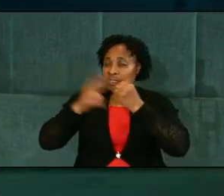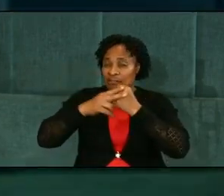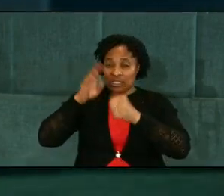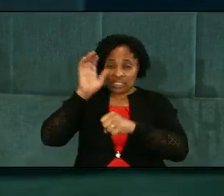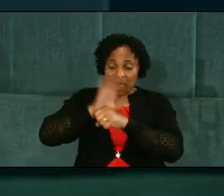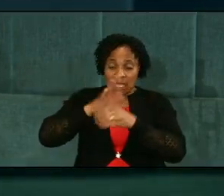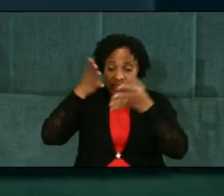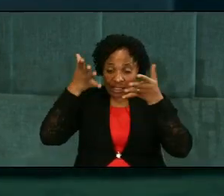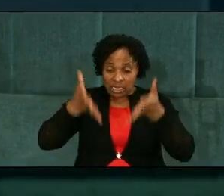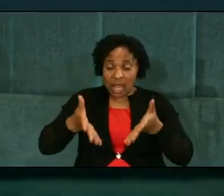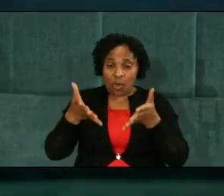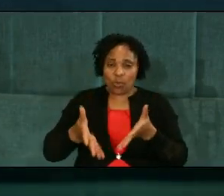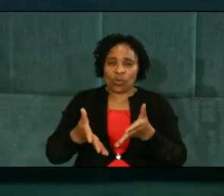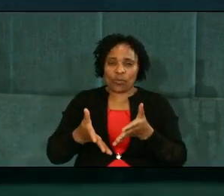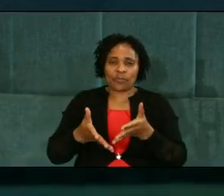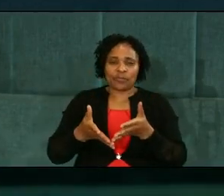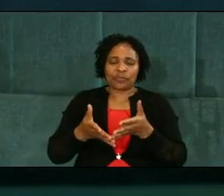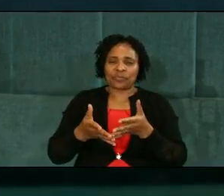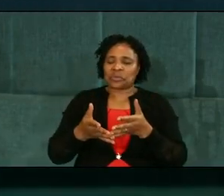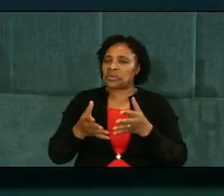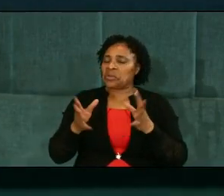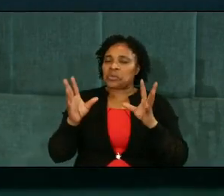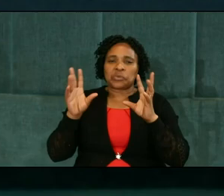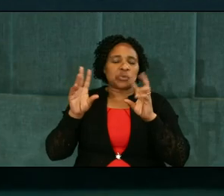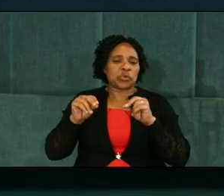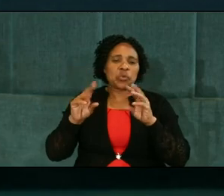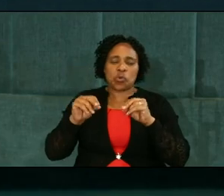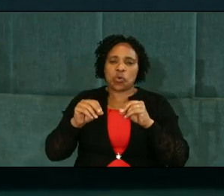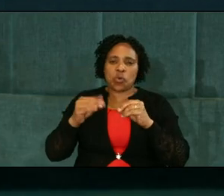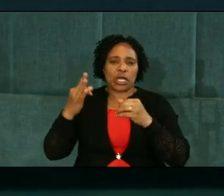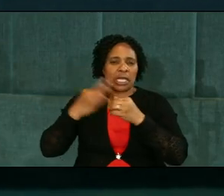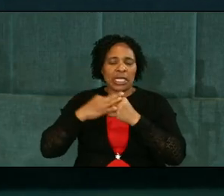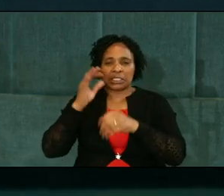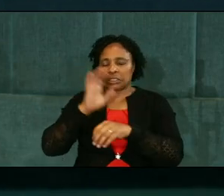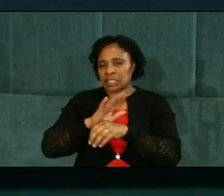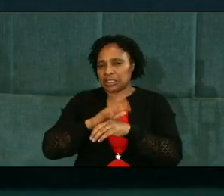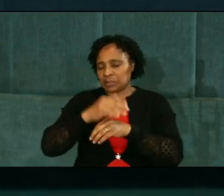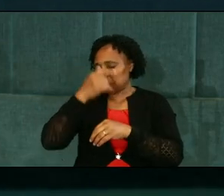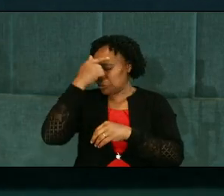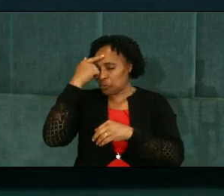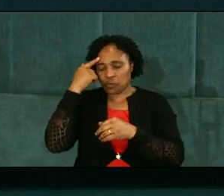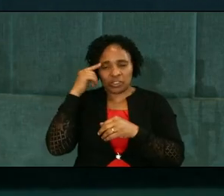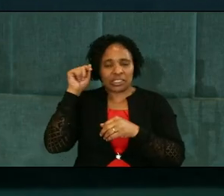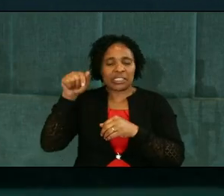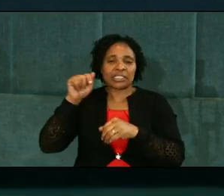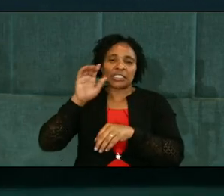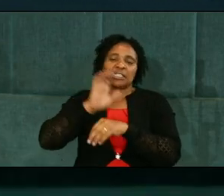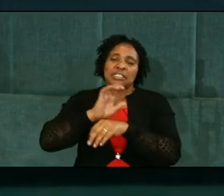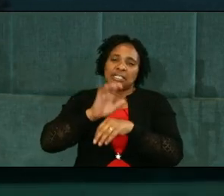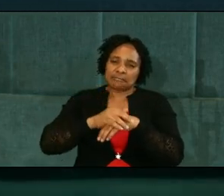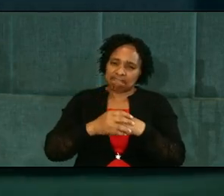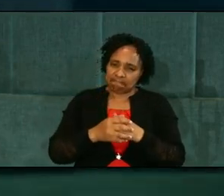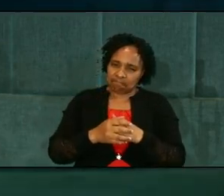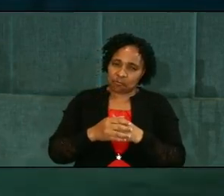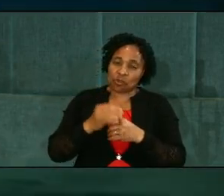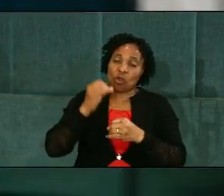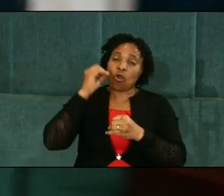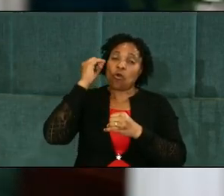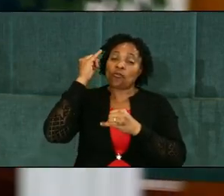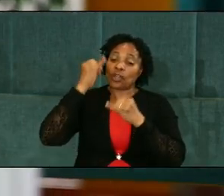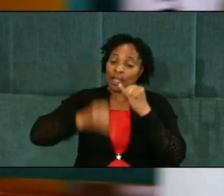church, then there is no eighth church, because this is the church of the